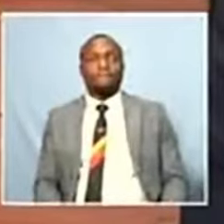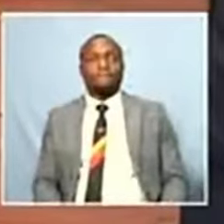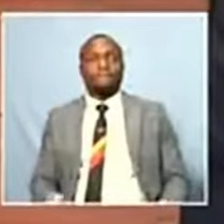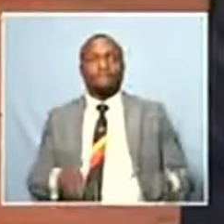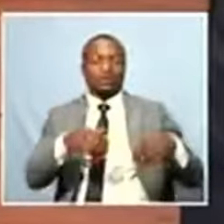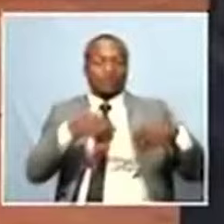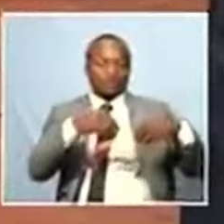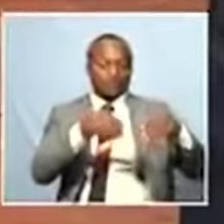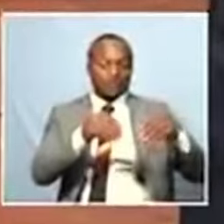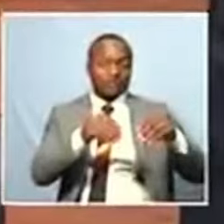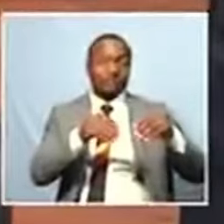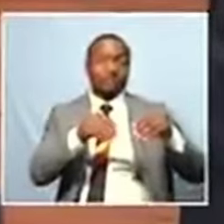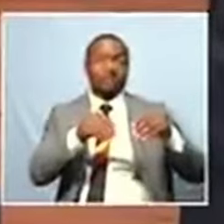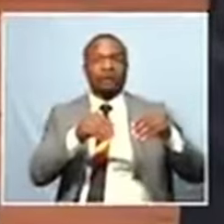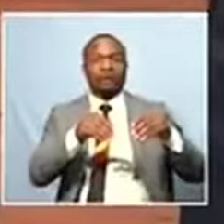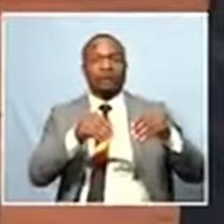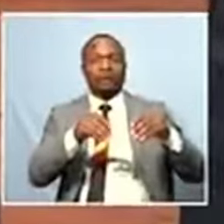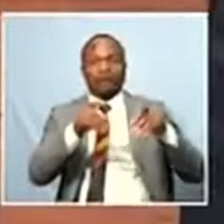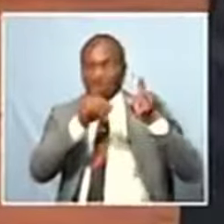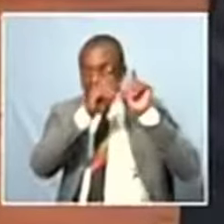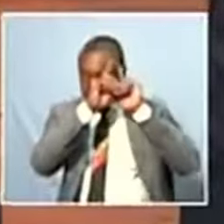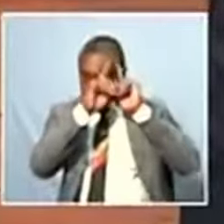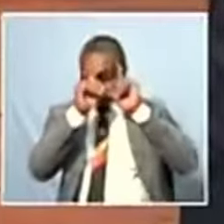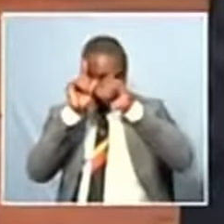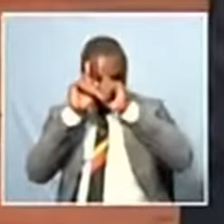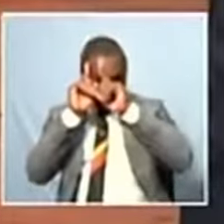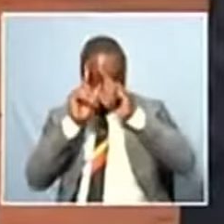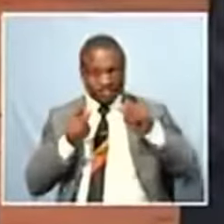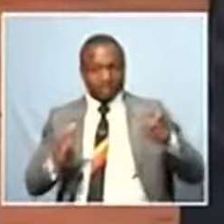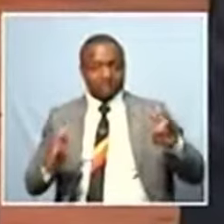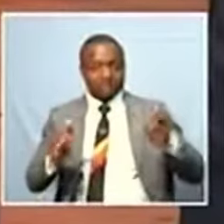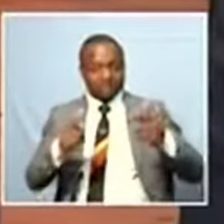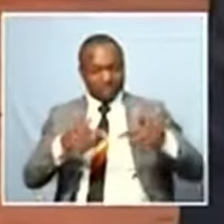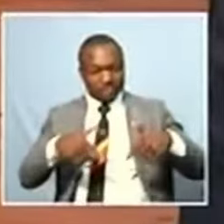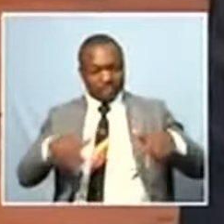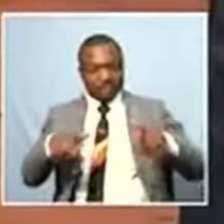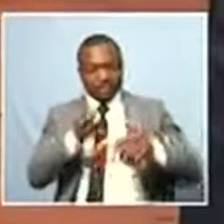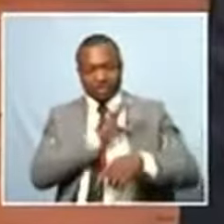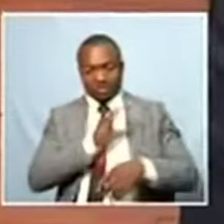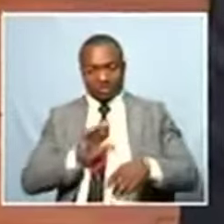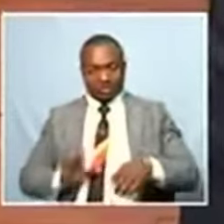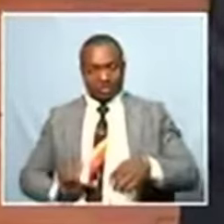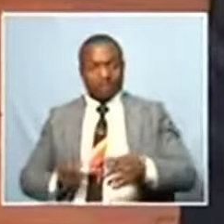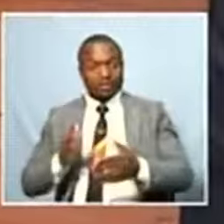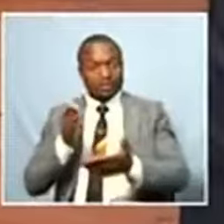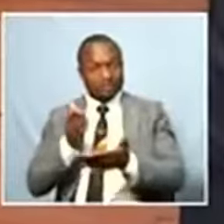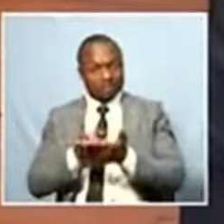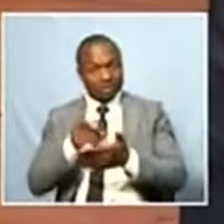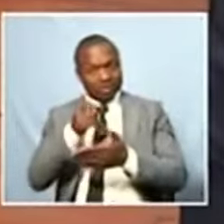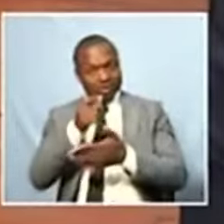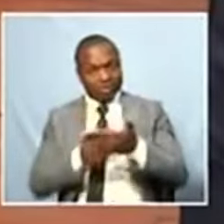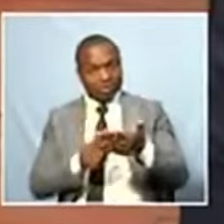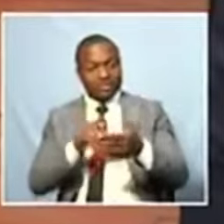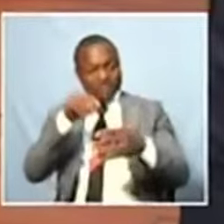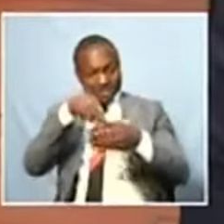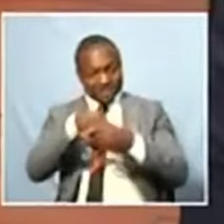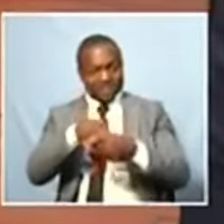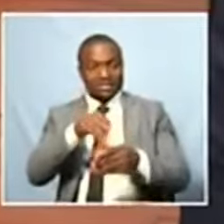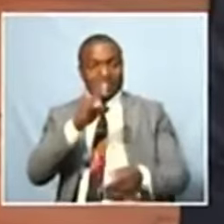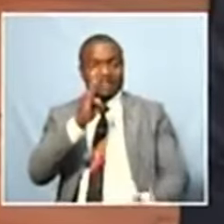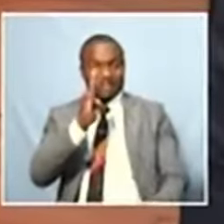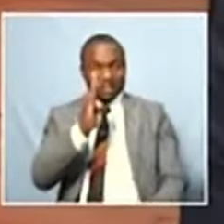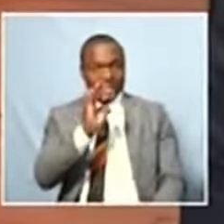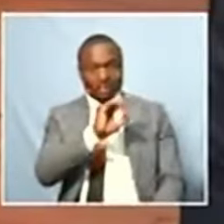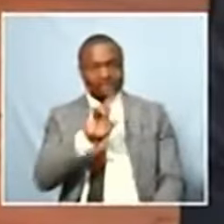it to Congo or even to the local companies here. But what's in the bill is